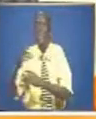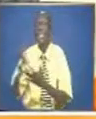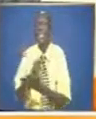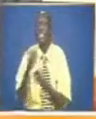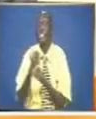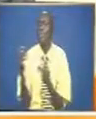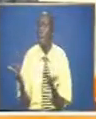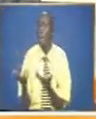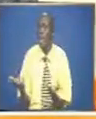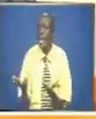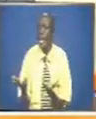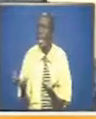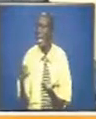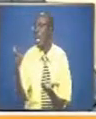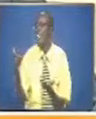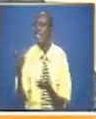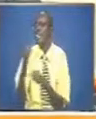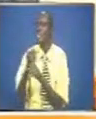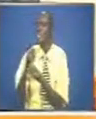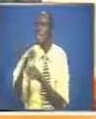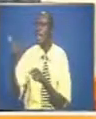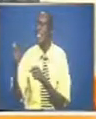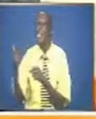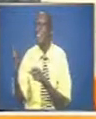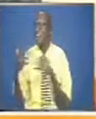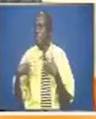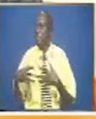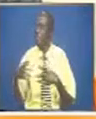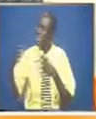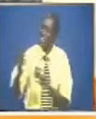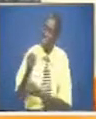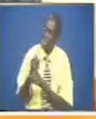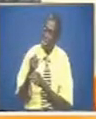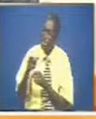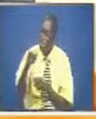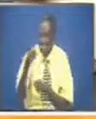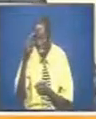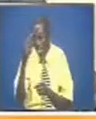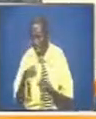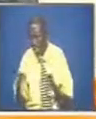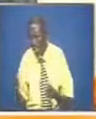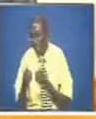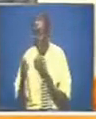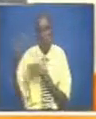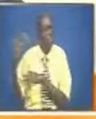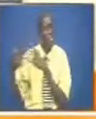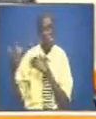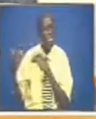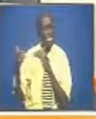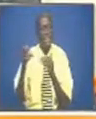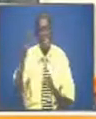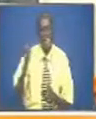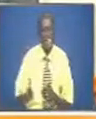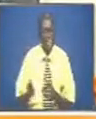recruiters. So that's why this committee, you articulated it very well. It is a committee within